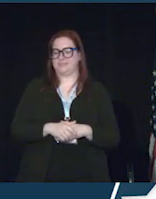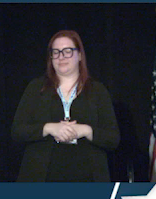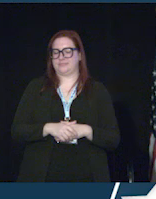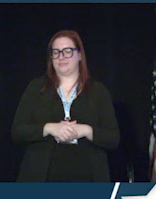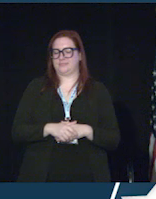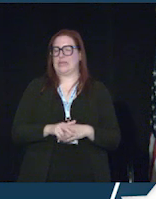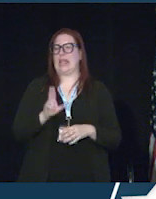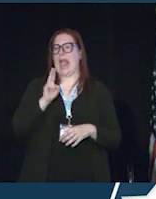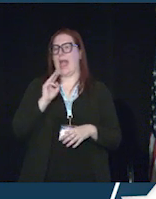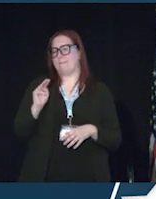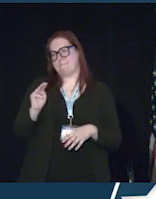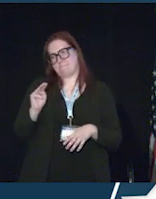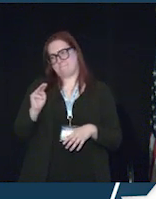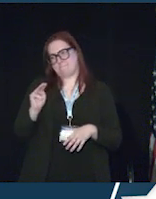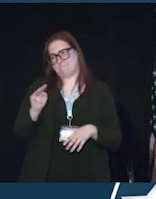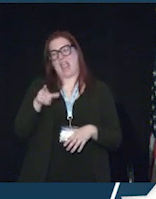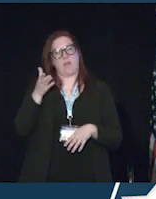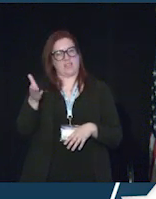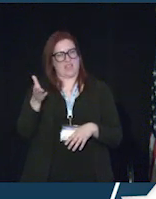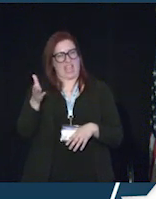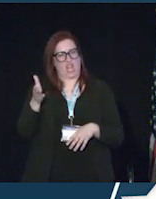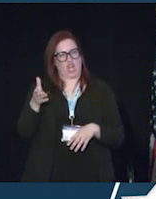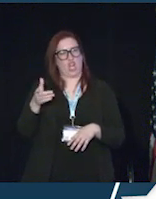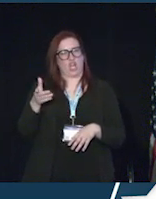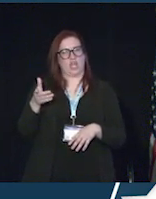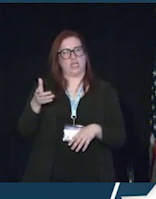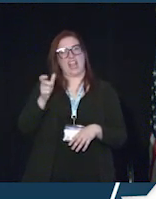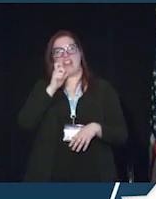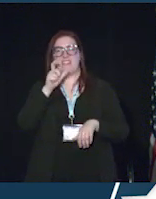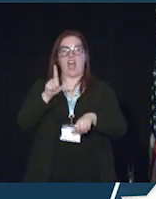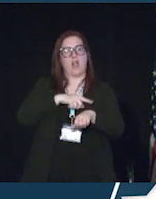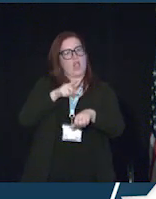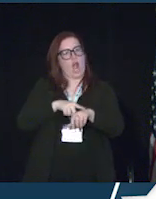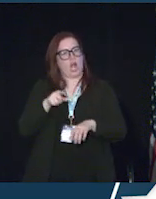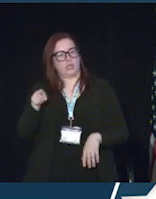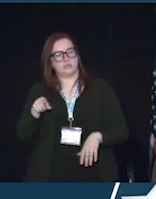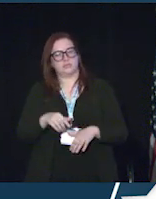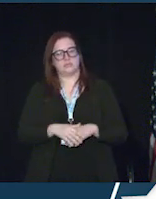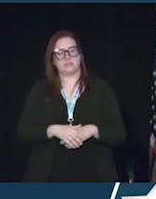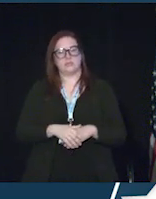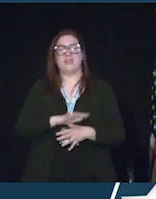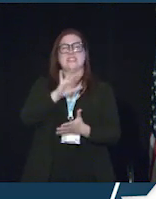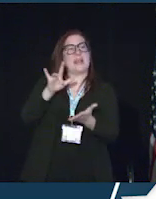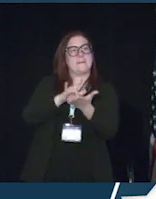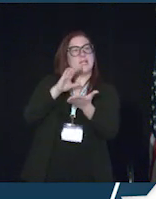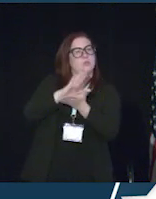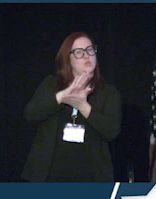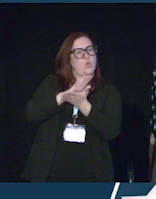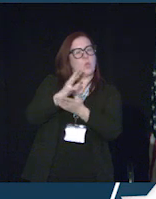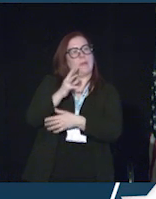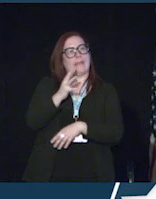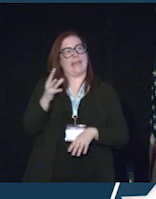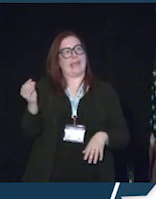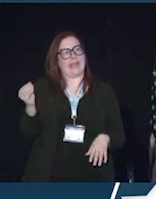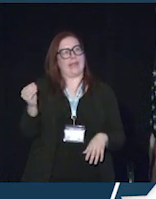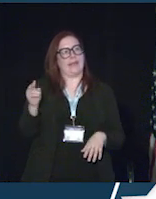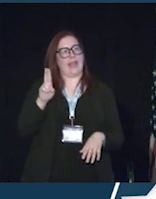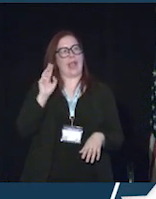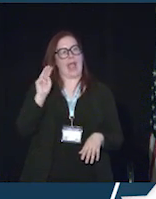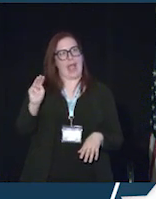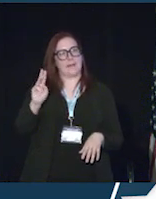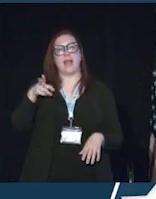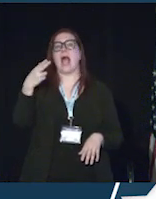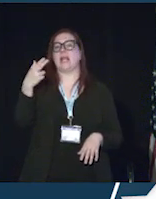I would say from like block and middle school and